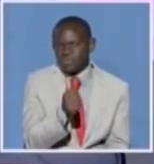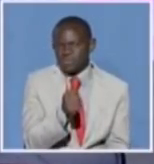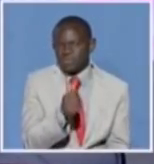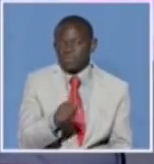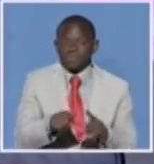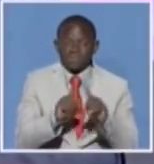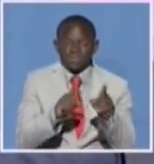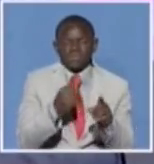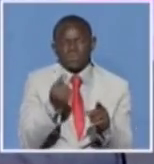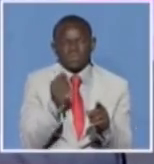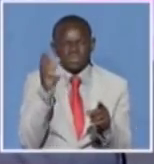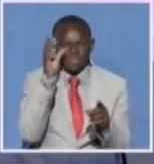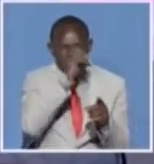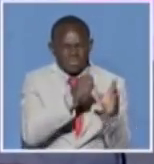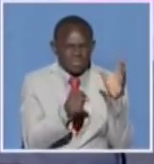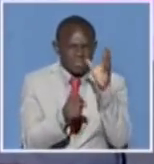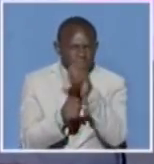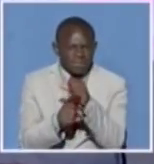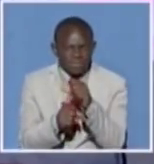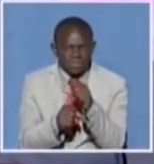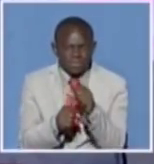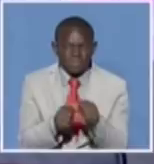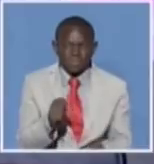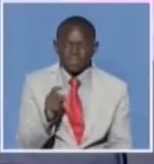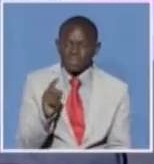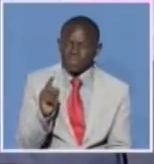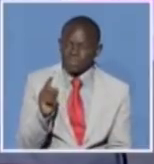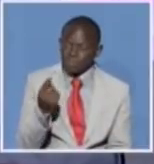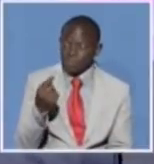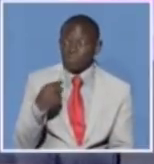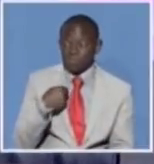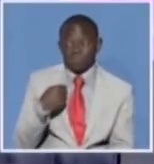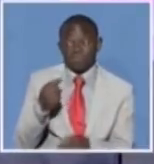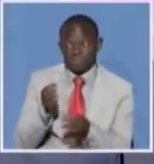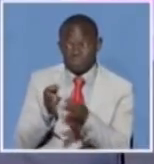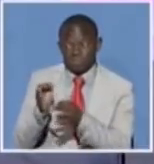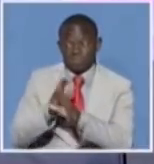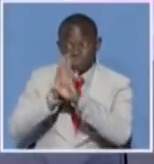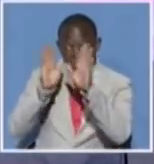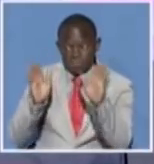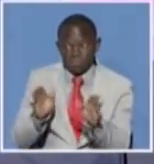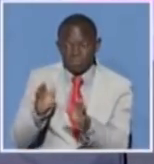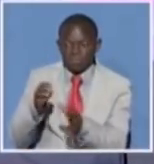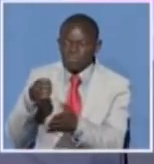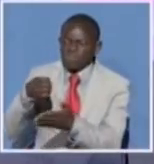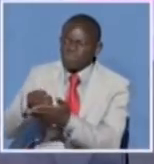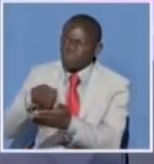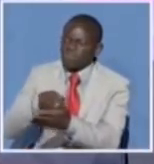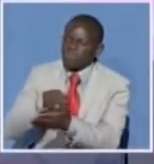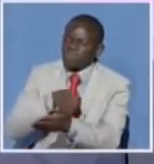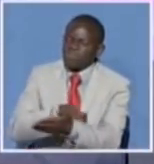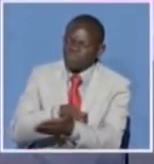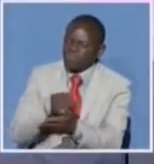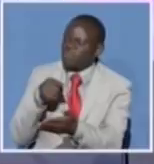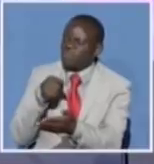indicate. What is an examination used for? An examination is meant to